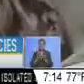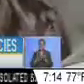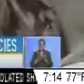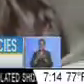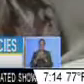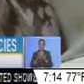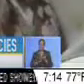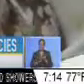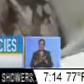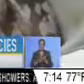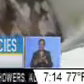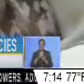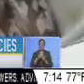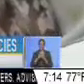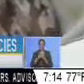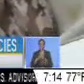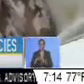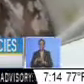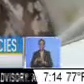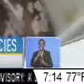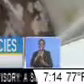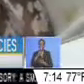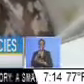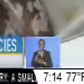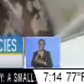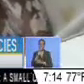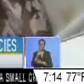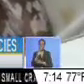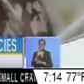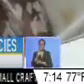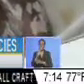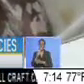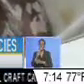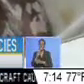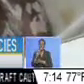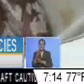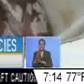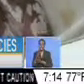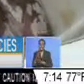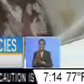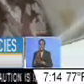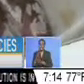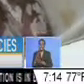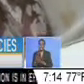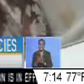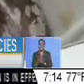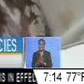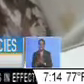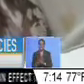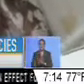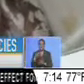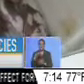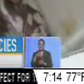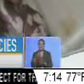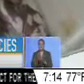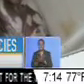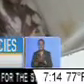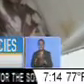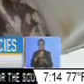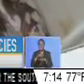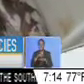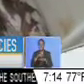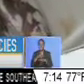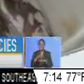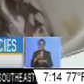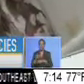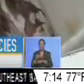popular dish is stew fish. A new report from the International Union for Conservation of Nature last year suggested that the Nassau grouper is a